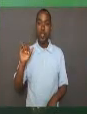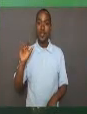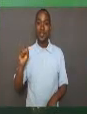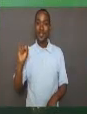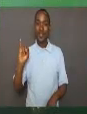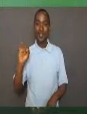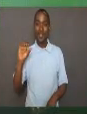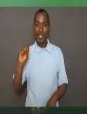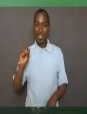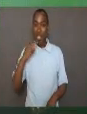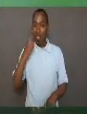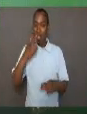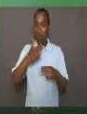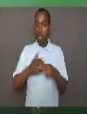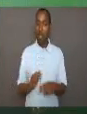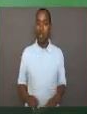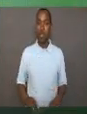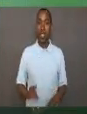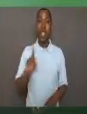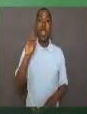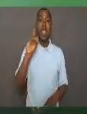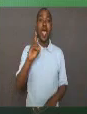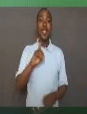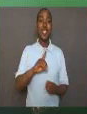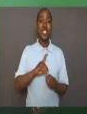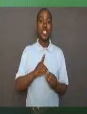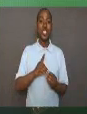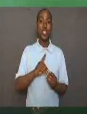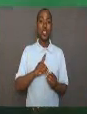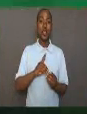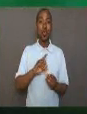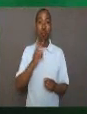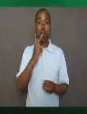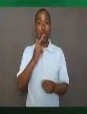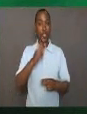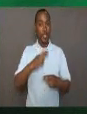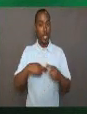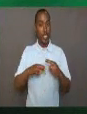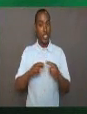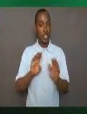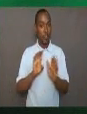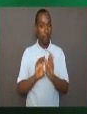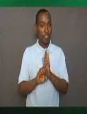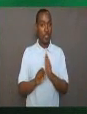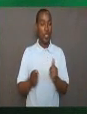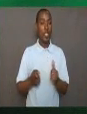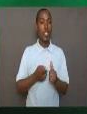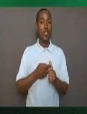Digestion is based on two main reactions. The